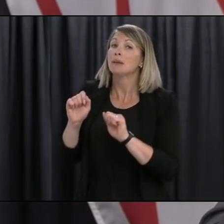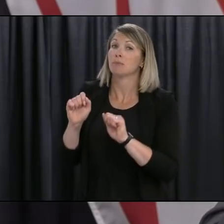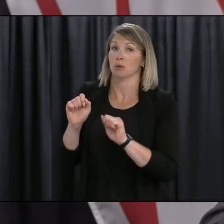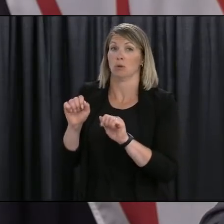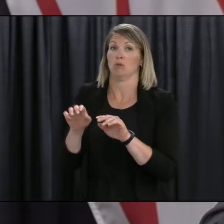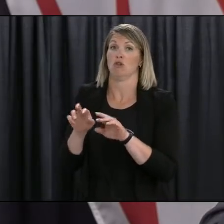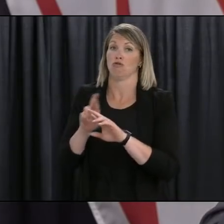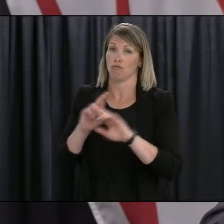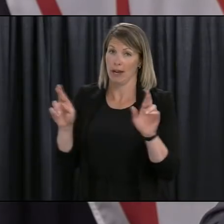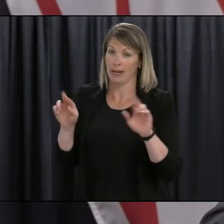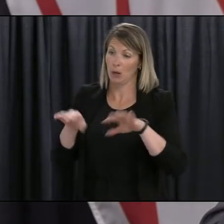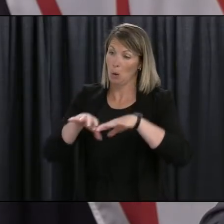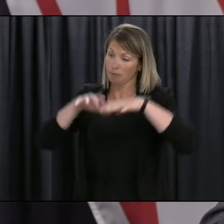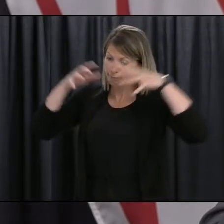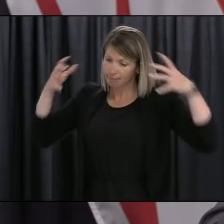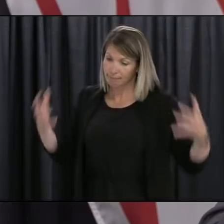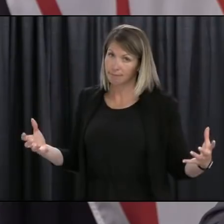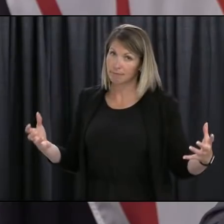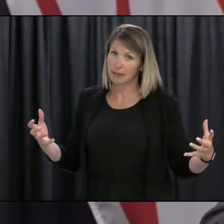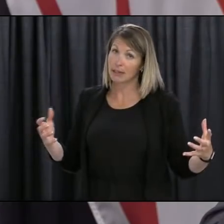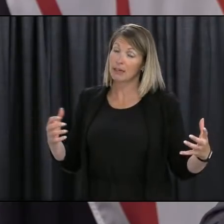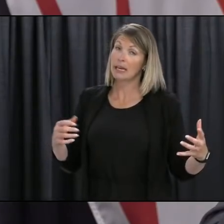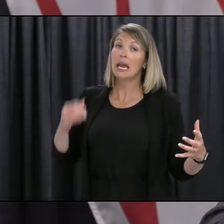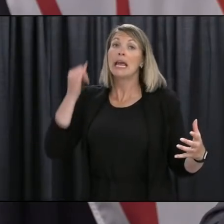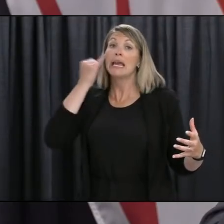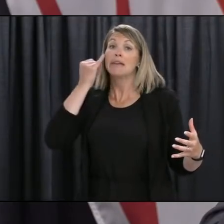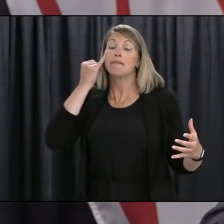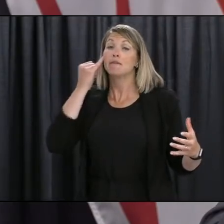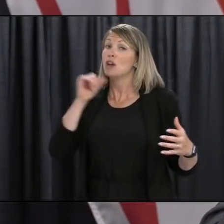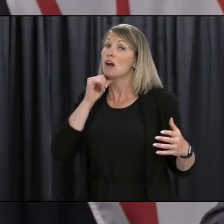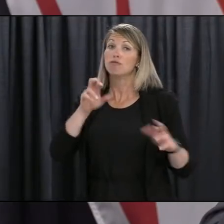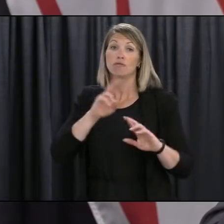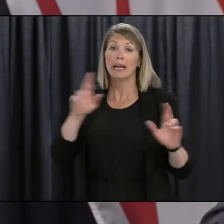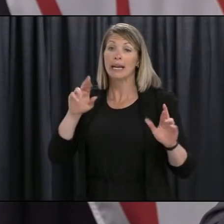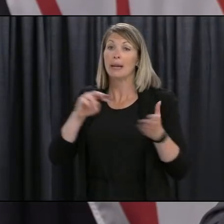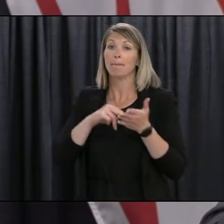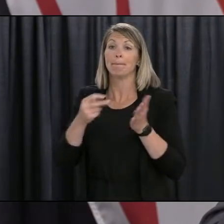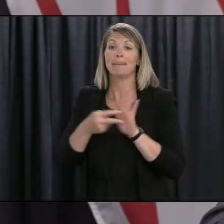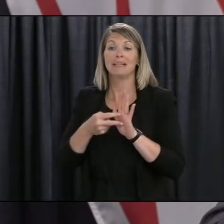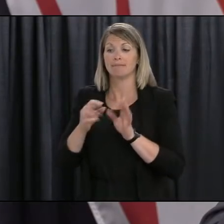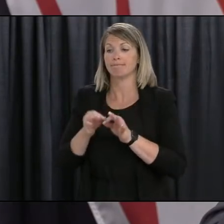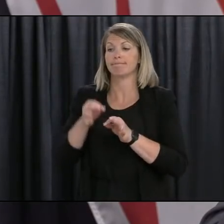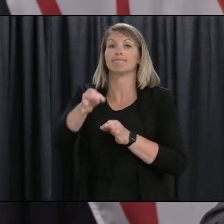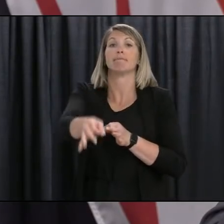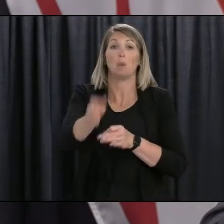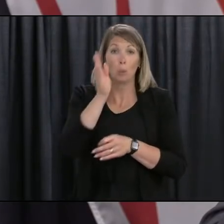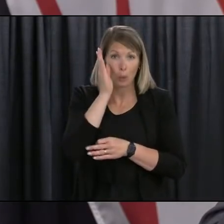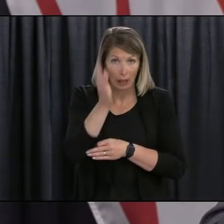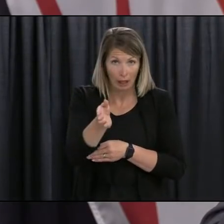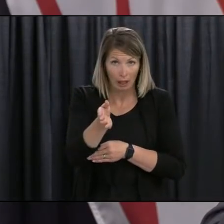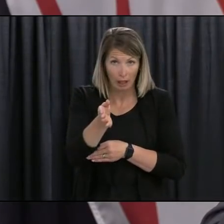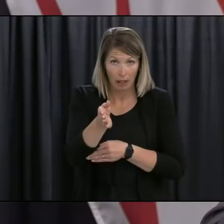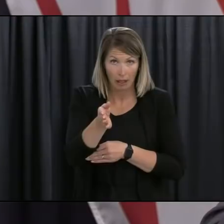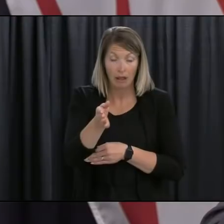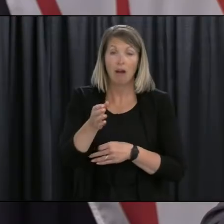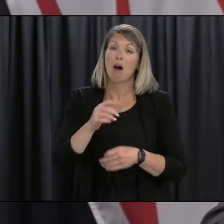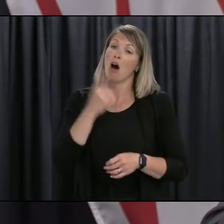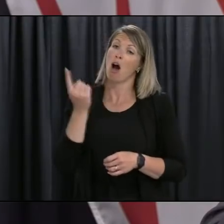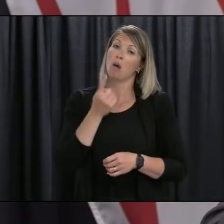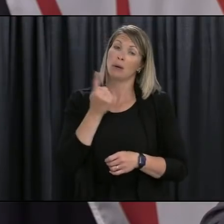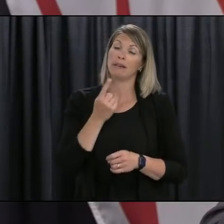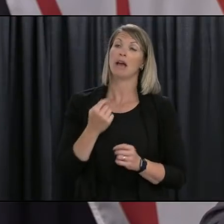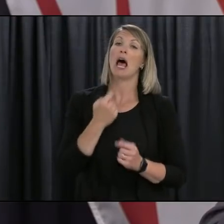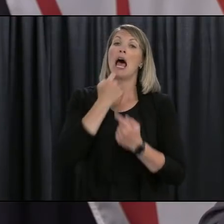make a decision to slow things down, we will. But right now we feel that working with public health officials, working with other